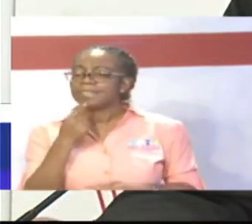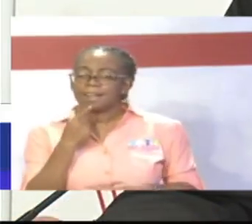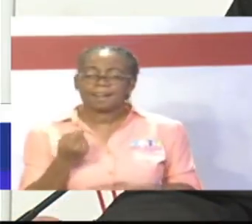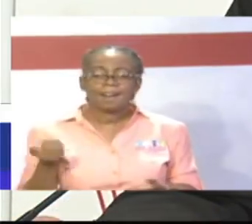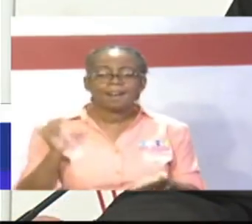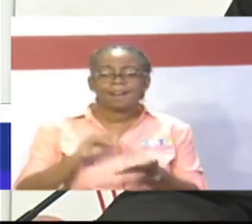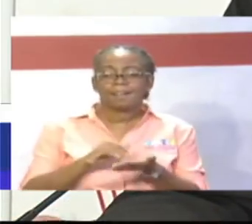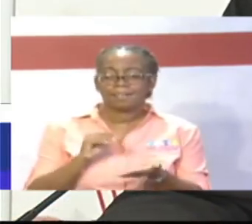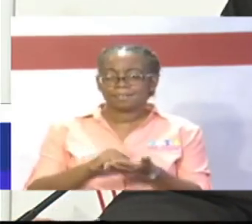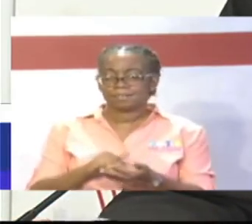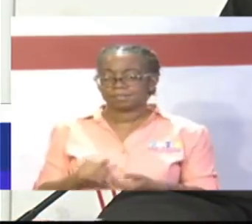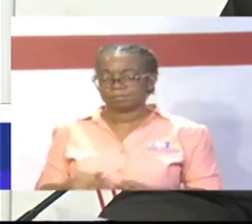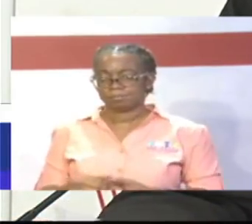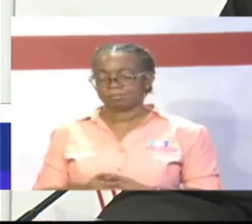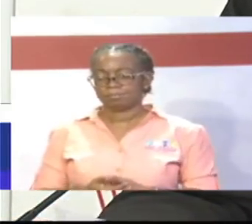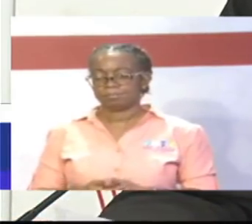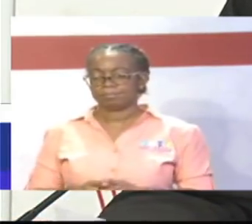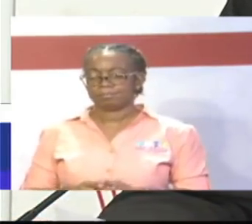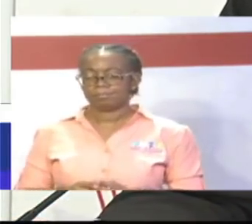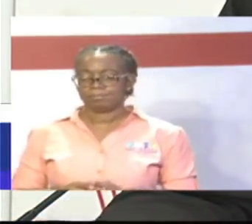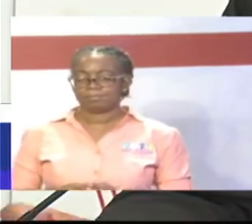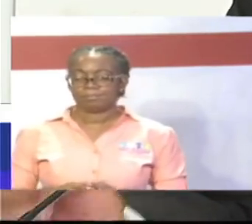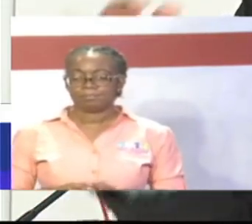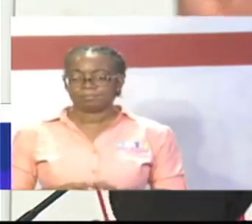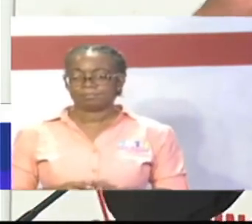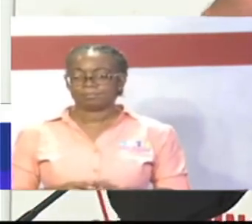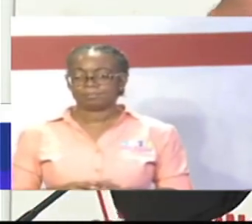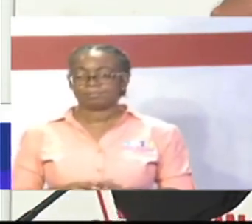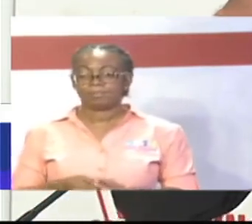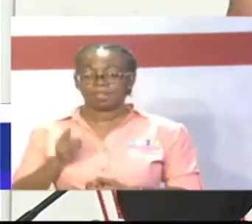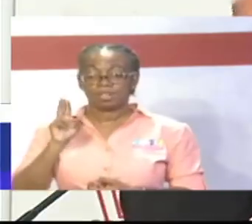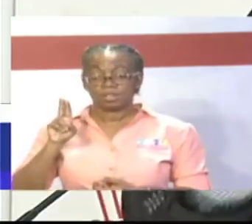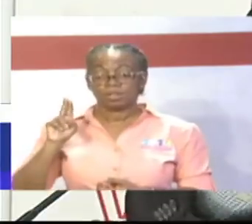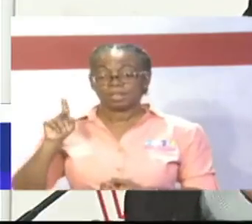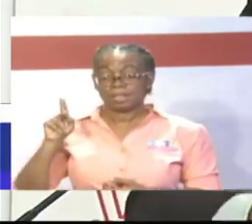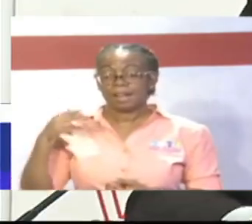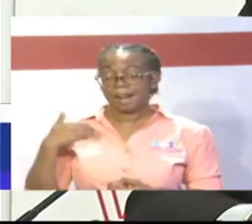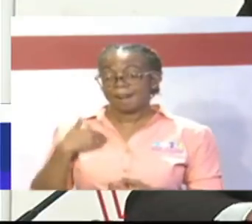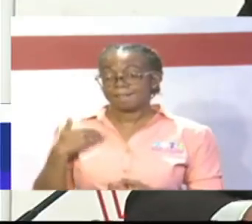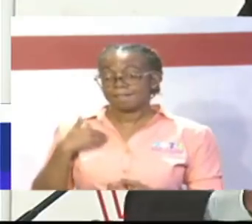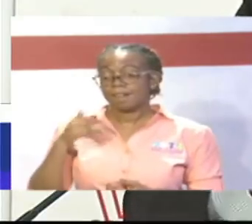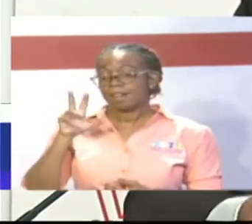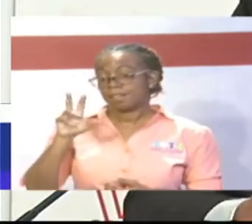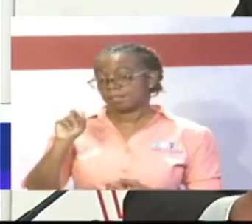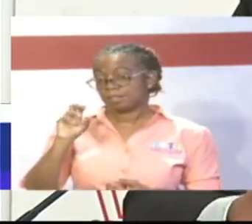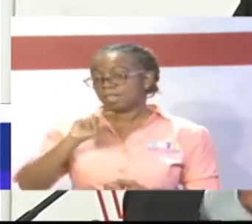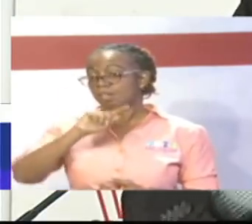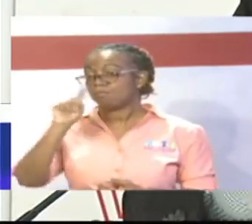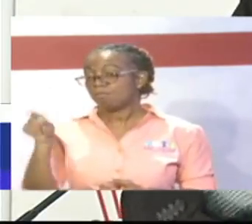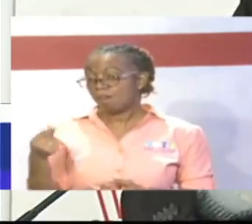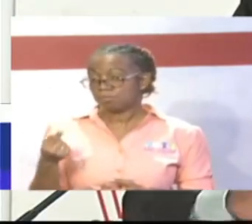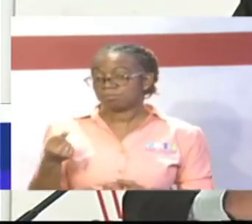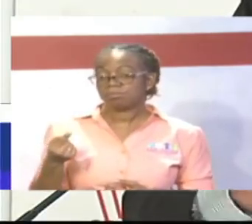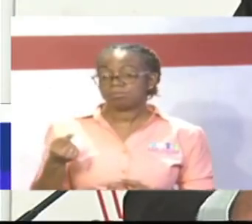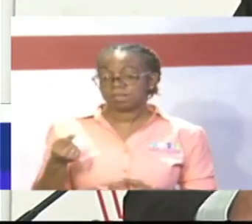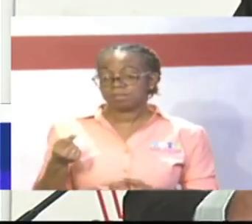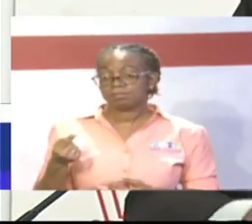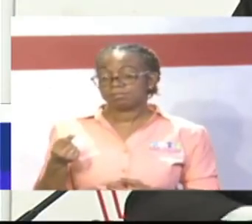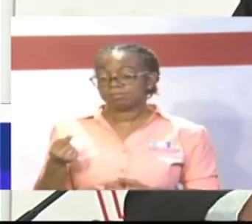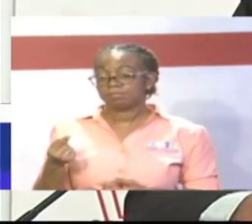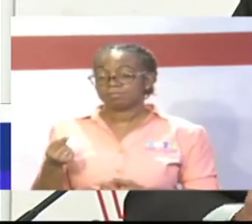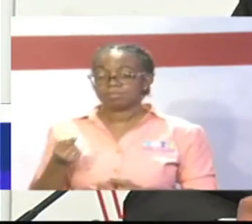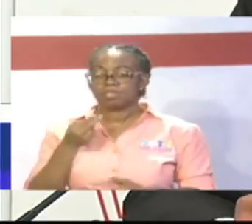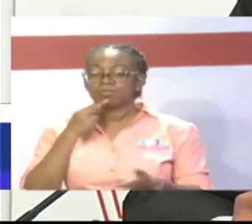which I actually printed out here. So in the United Kingdom, there were 30,000, sounds a lot,